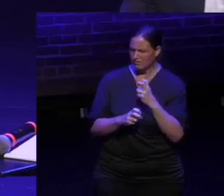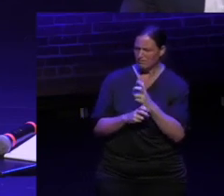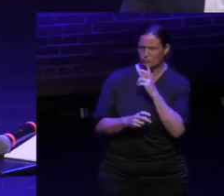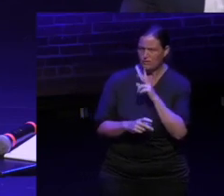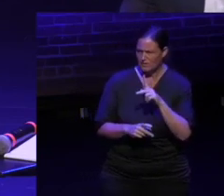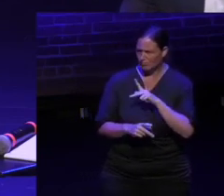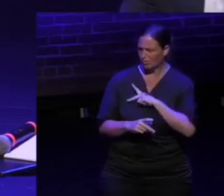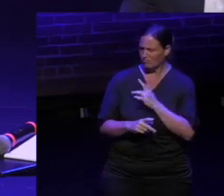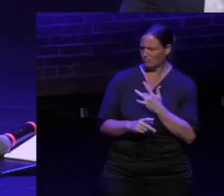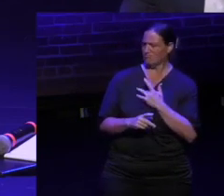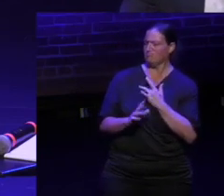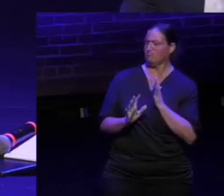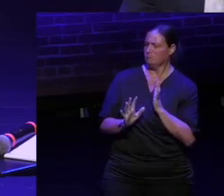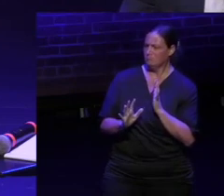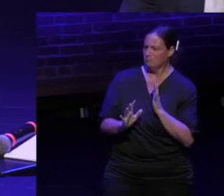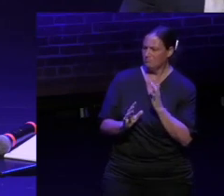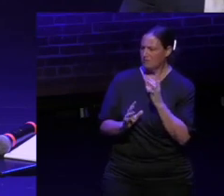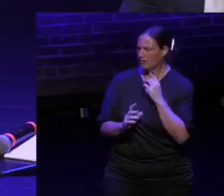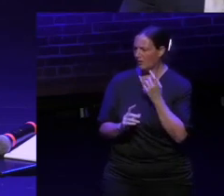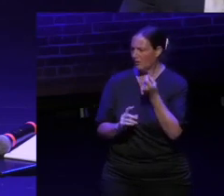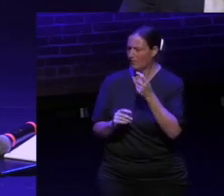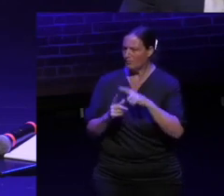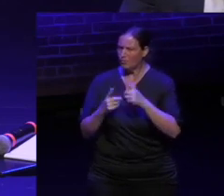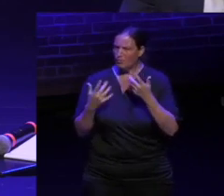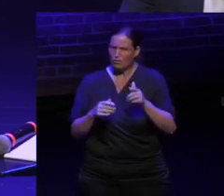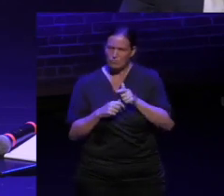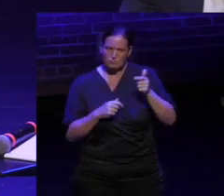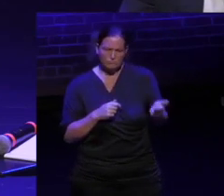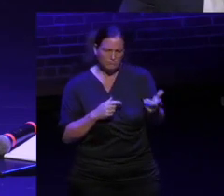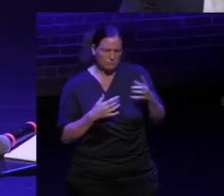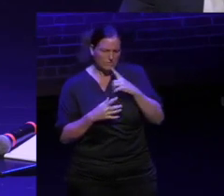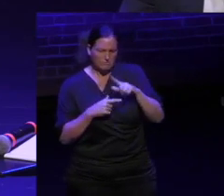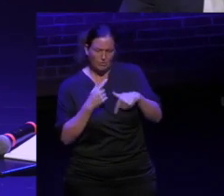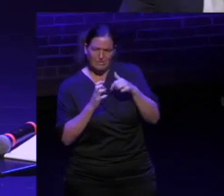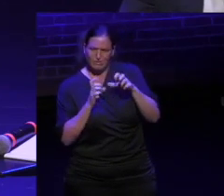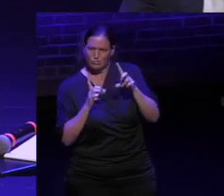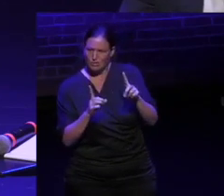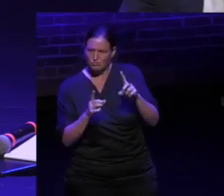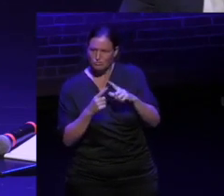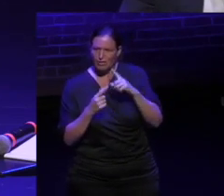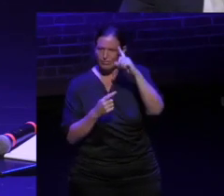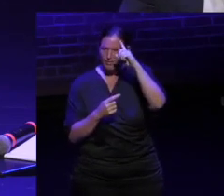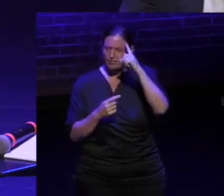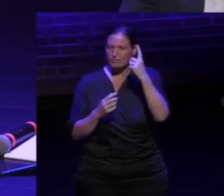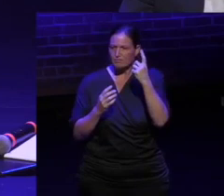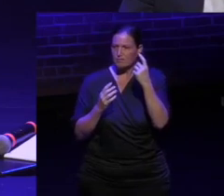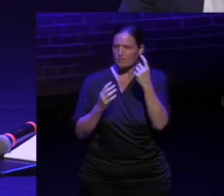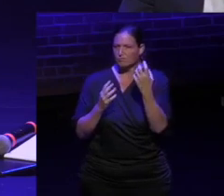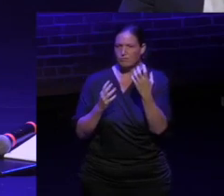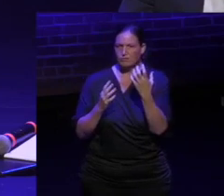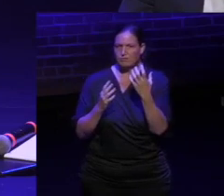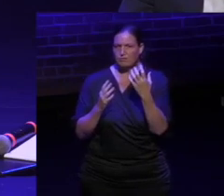personal and important, and it goes to a little bit of what Senator Lester said around education, is that I believe that the arts saved